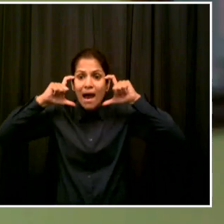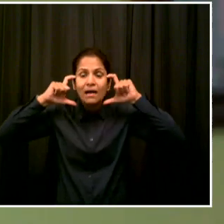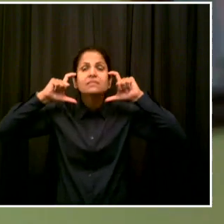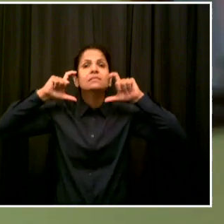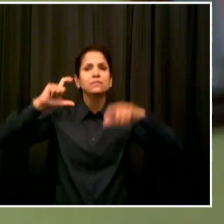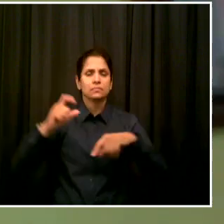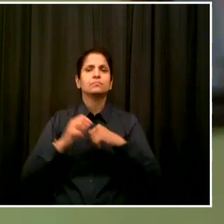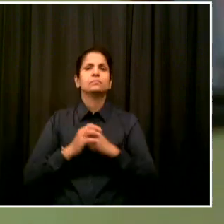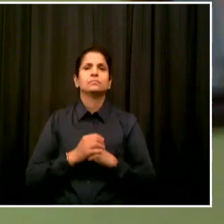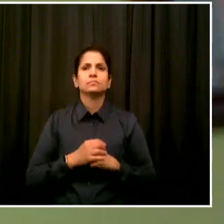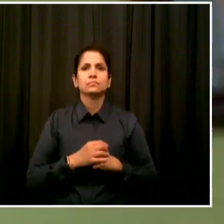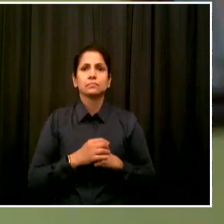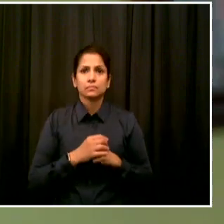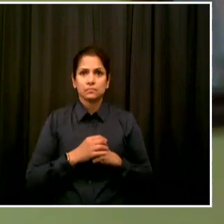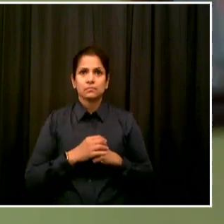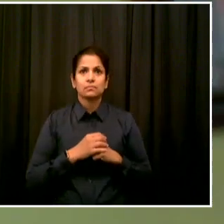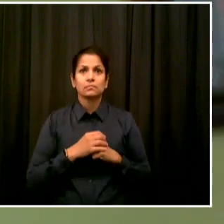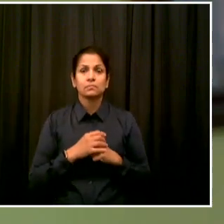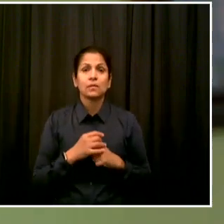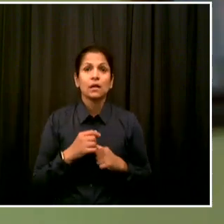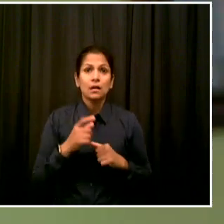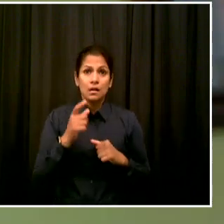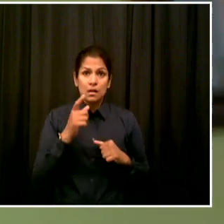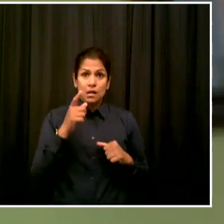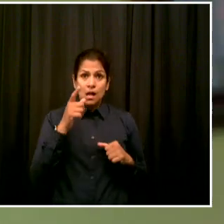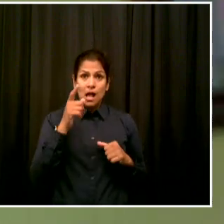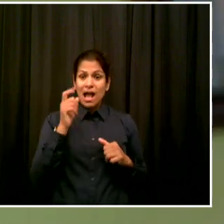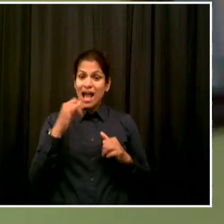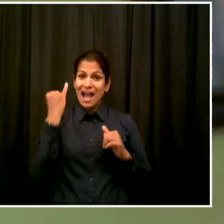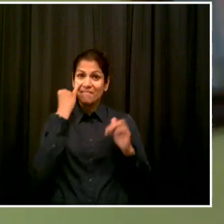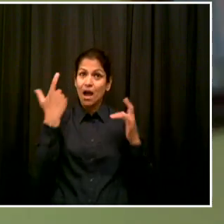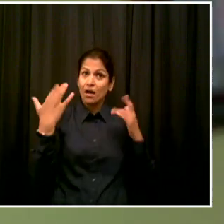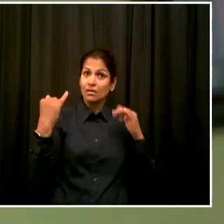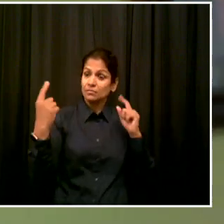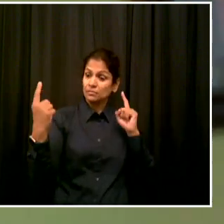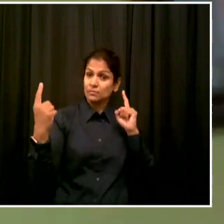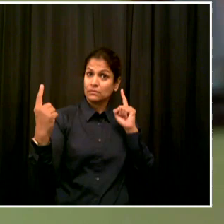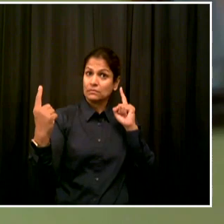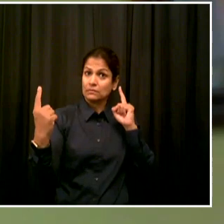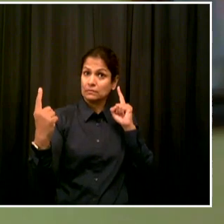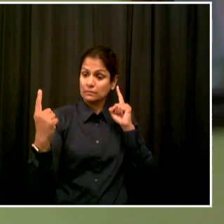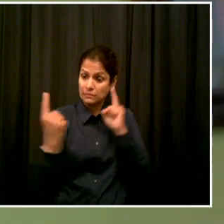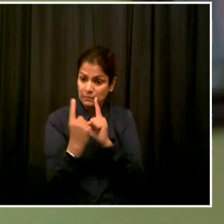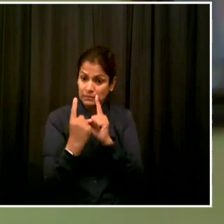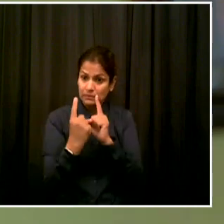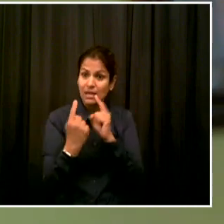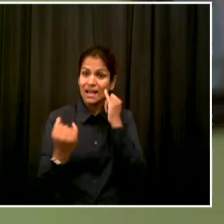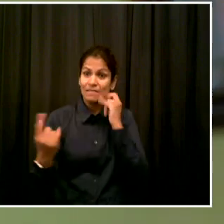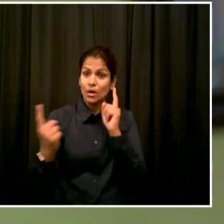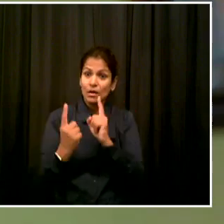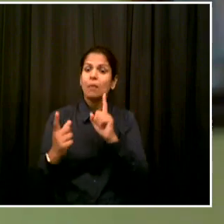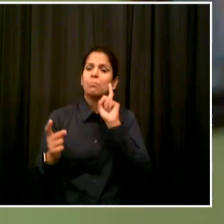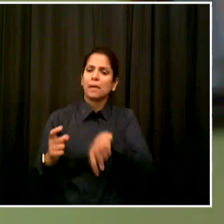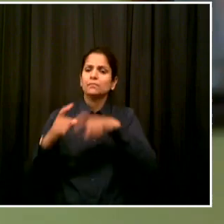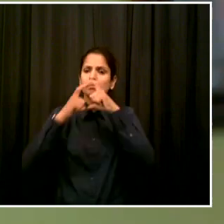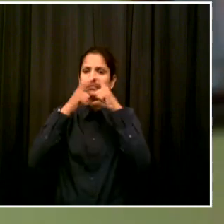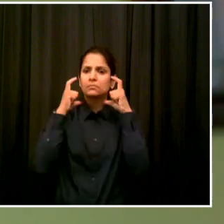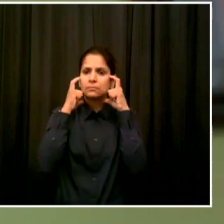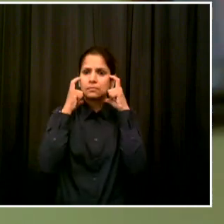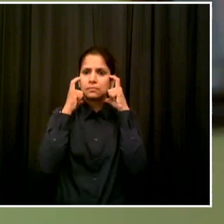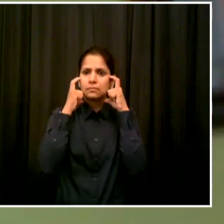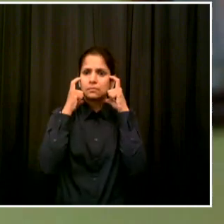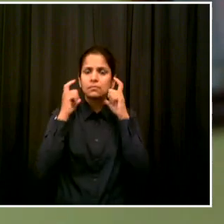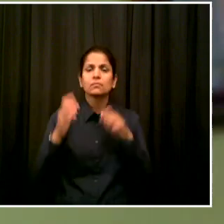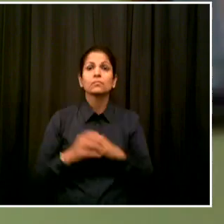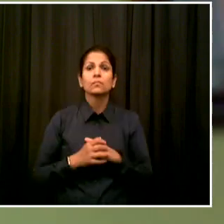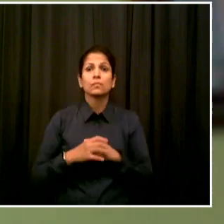social distance in those situations. And of course, all of the important considerations about hand hygiene and getting immediately tested if